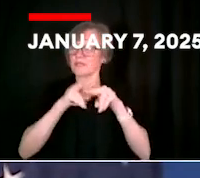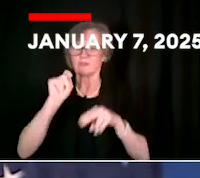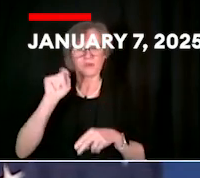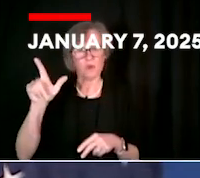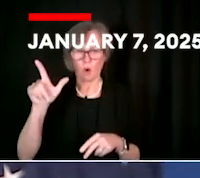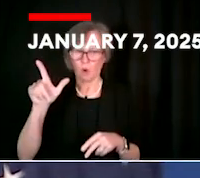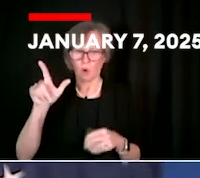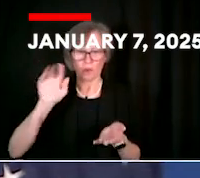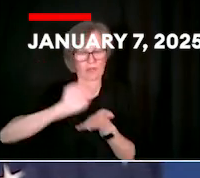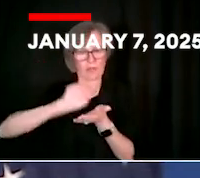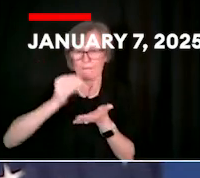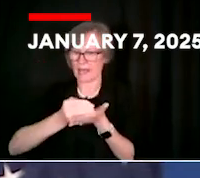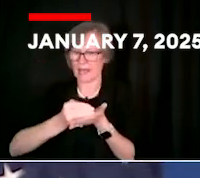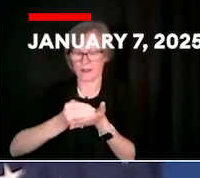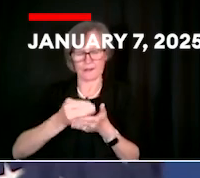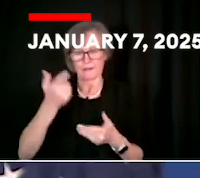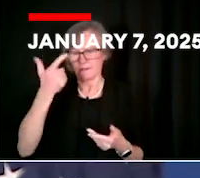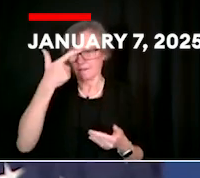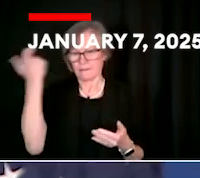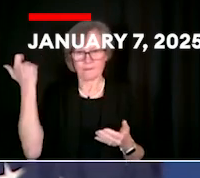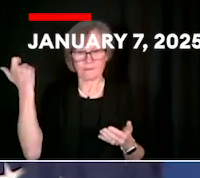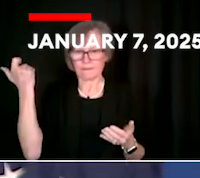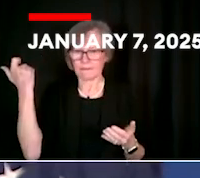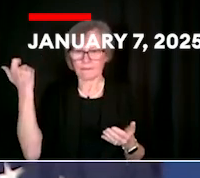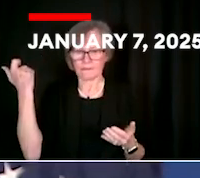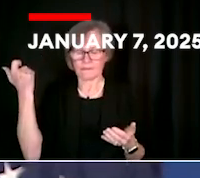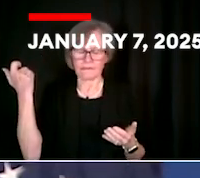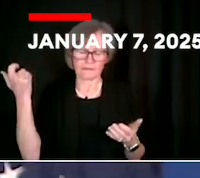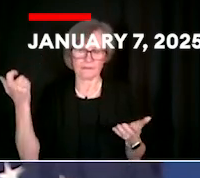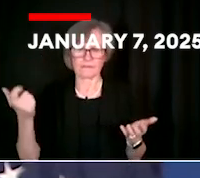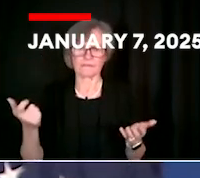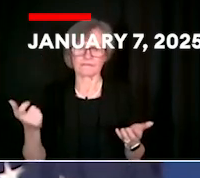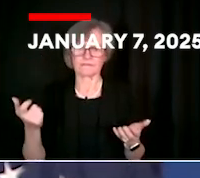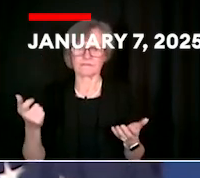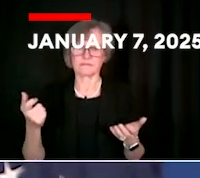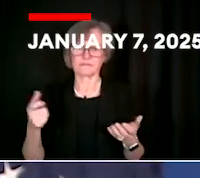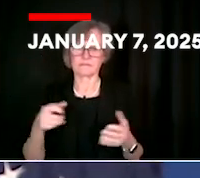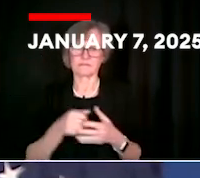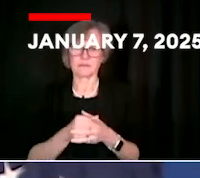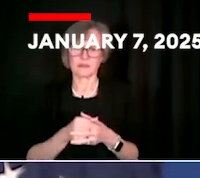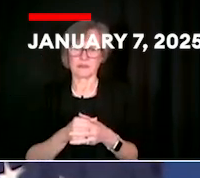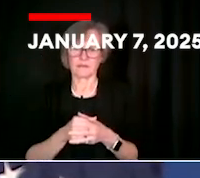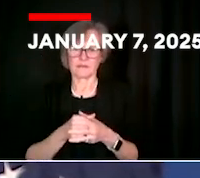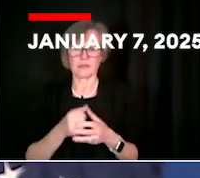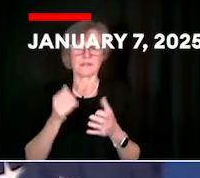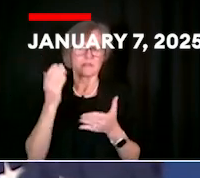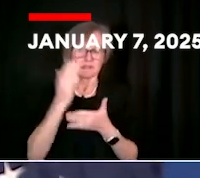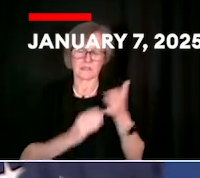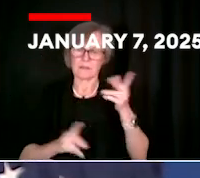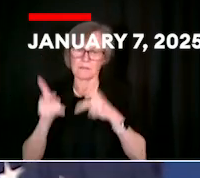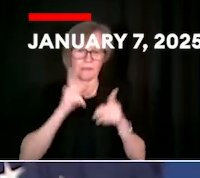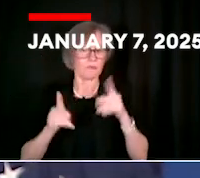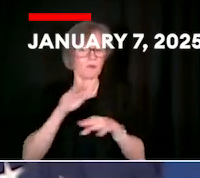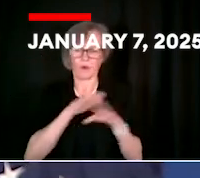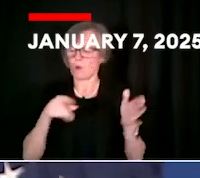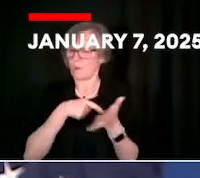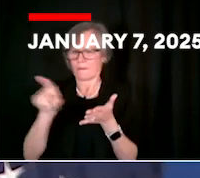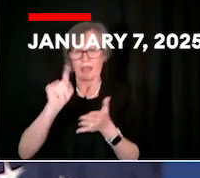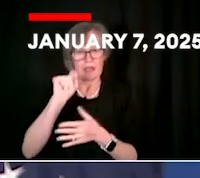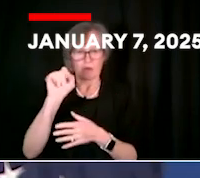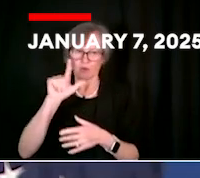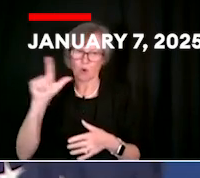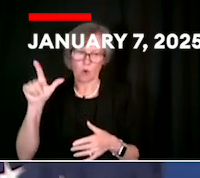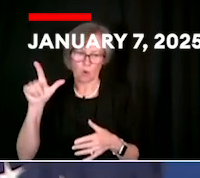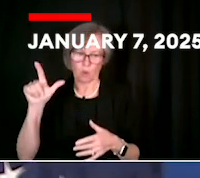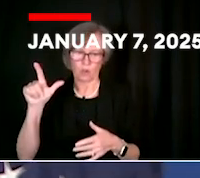amount because they are impacted by that failure, And